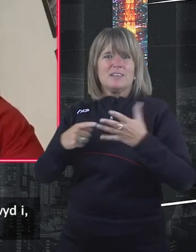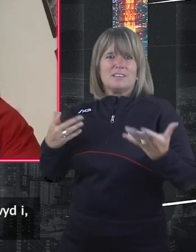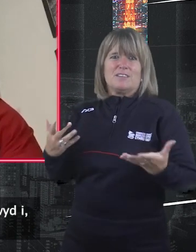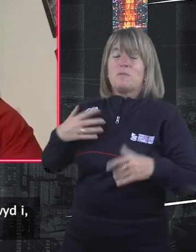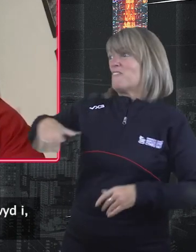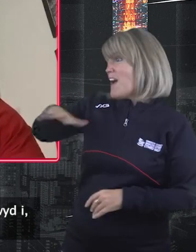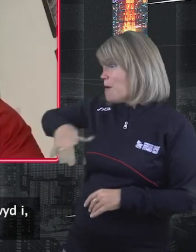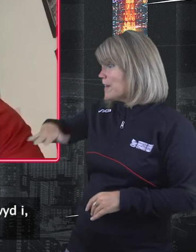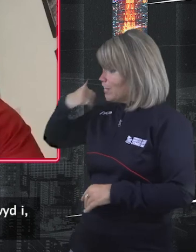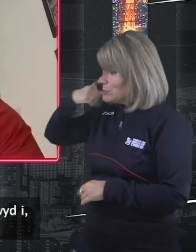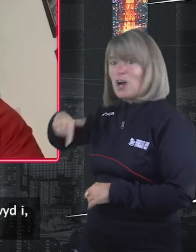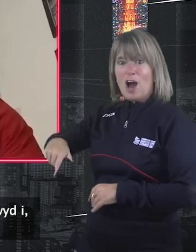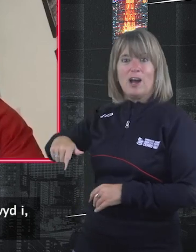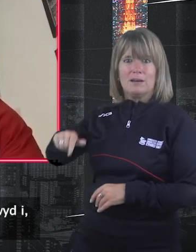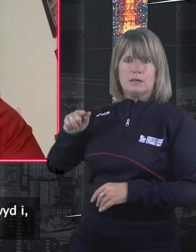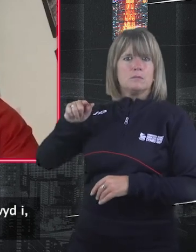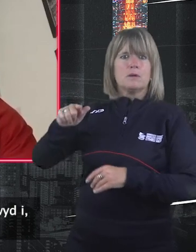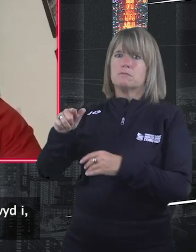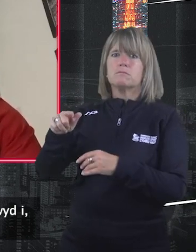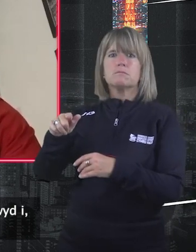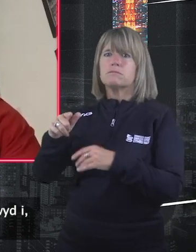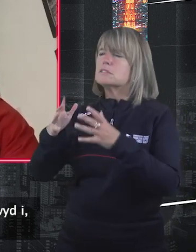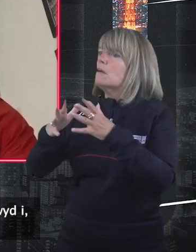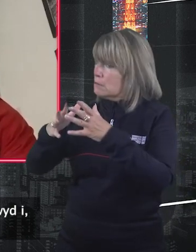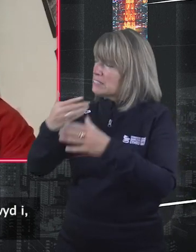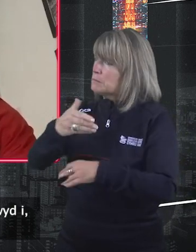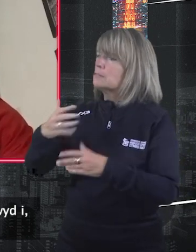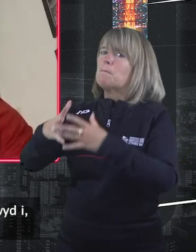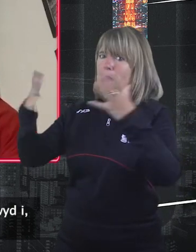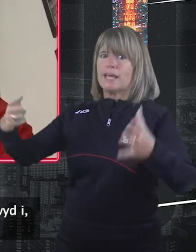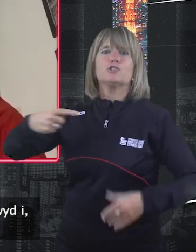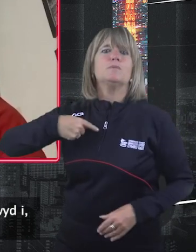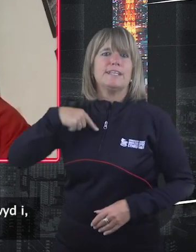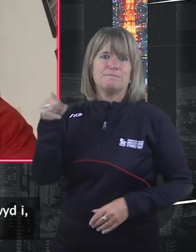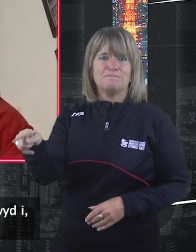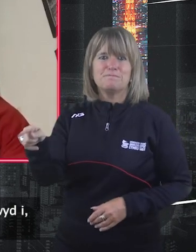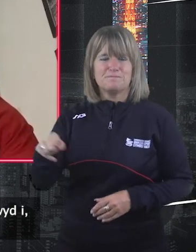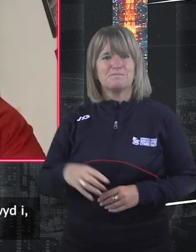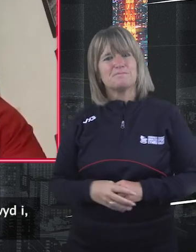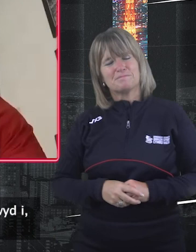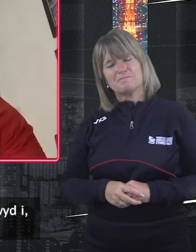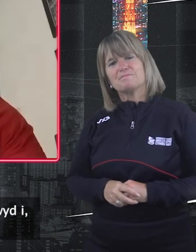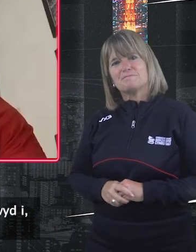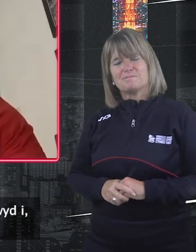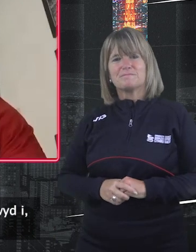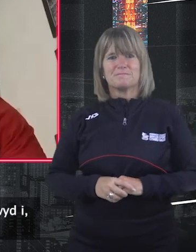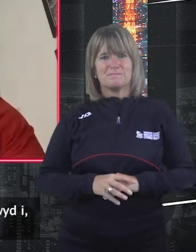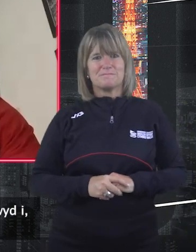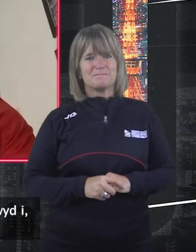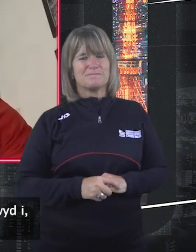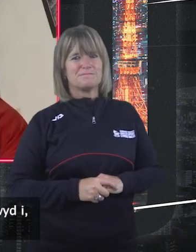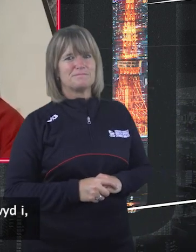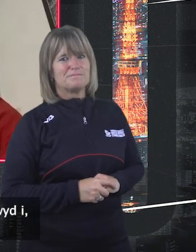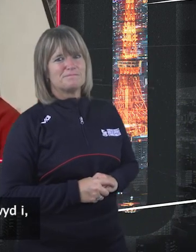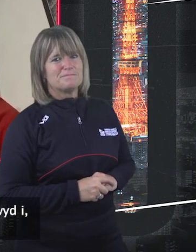It's the biggest thing in my life, apart from my family and my dog and things like that, but it's been